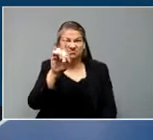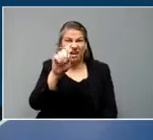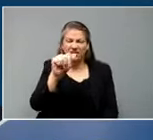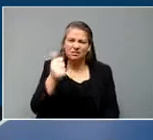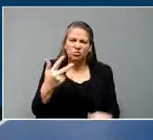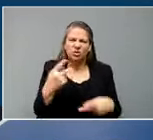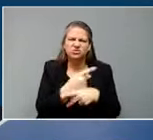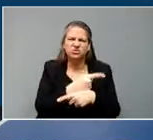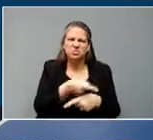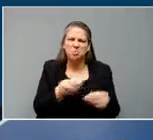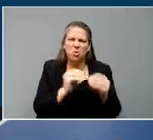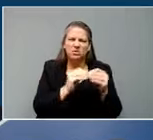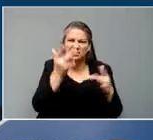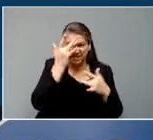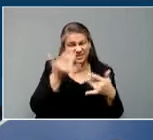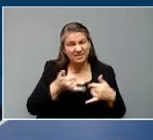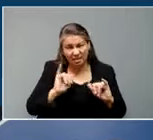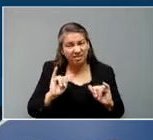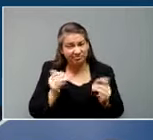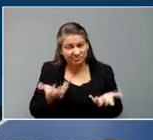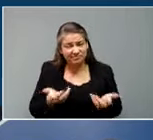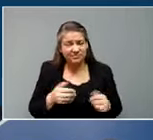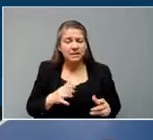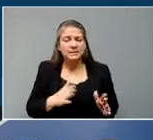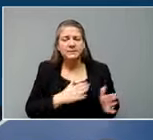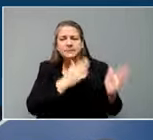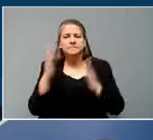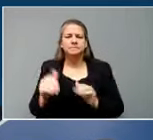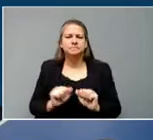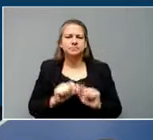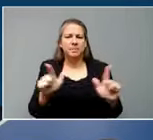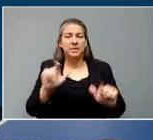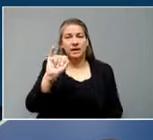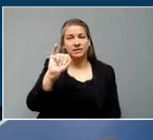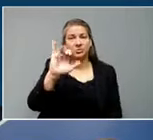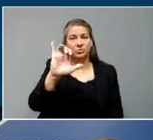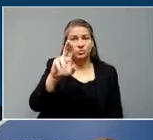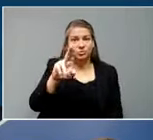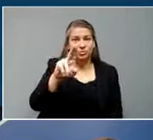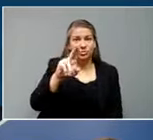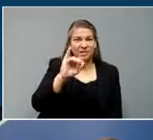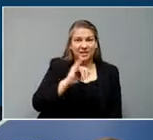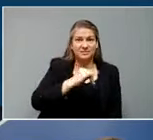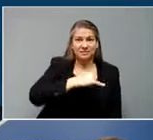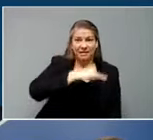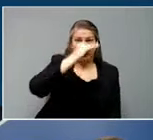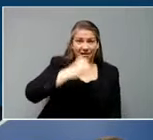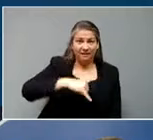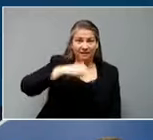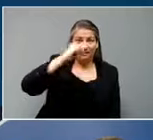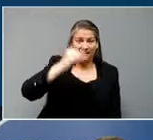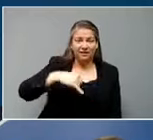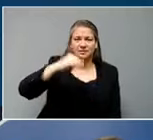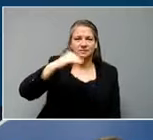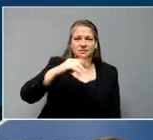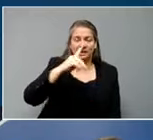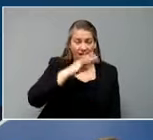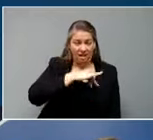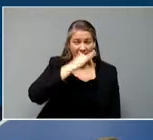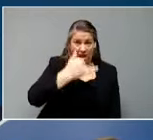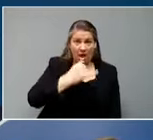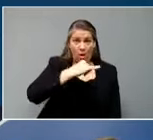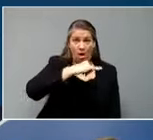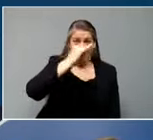The ICU chart shows the same thing. Again, a plateau is you never hit a flat horizontal